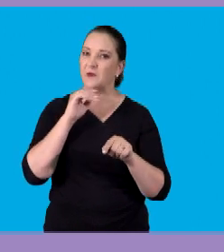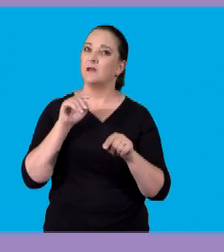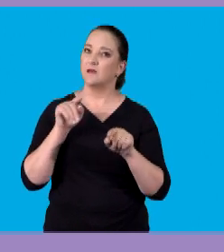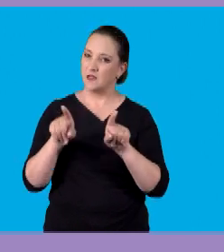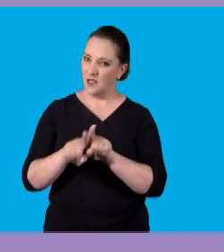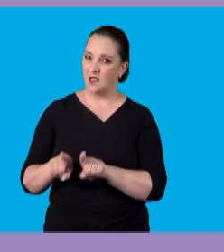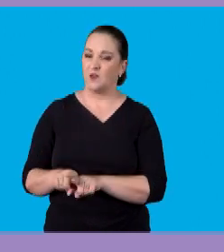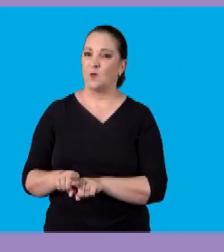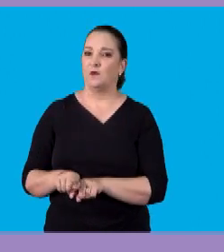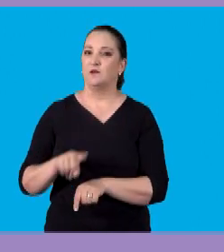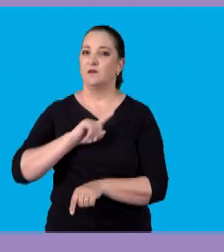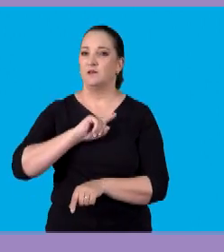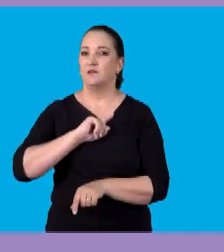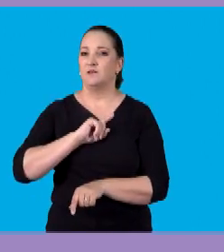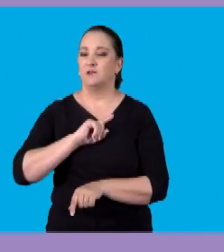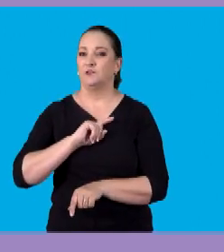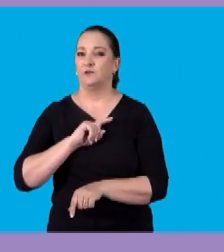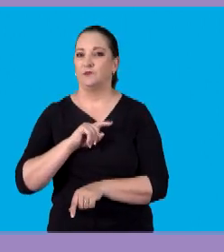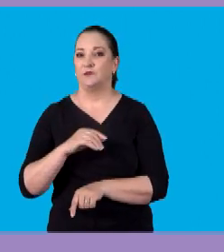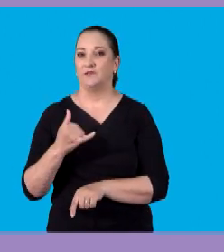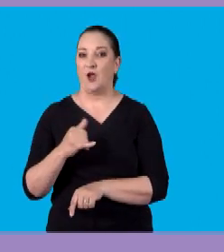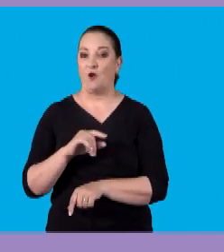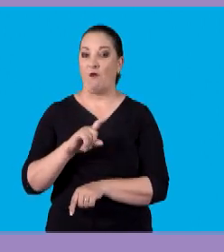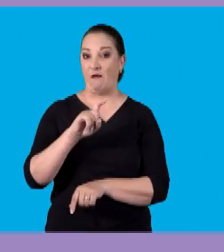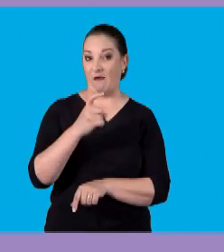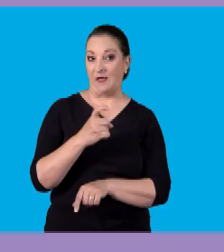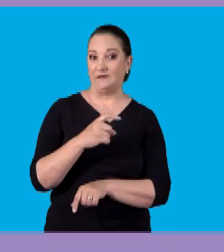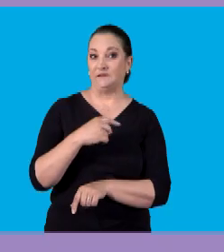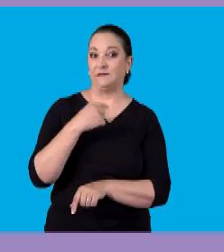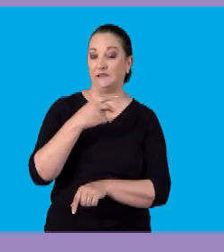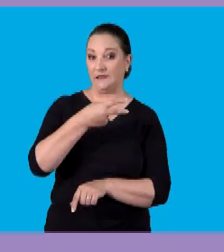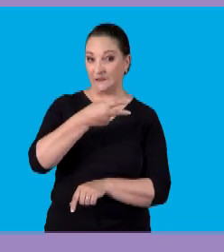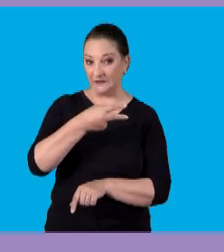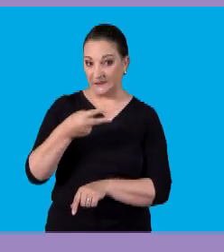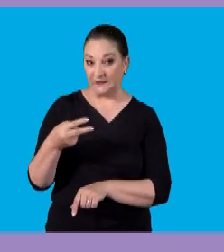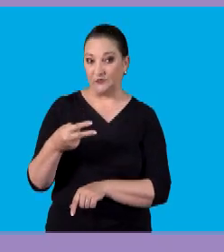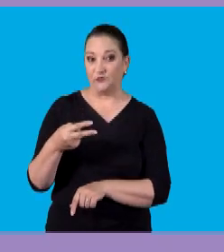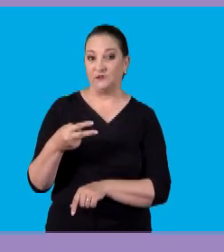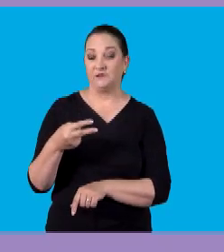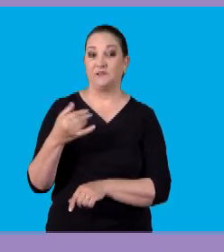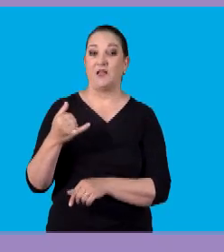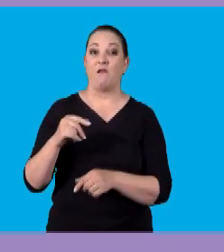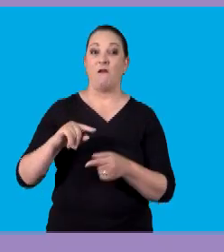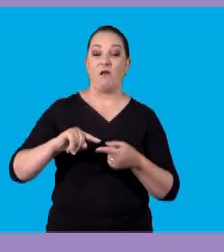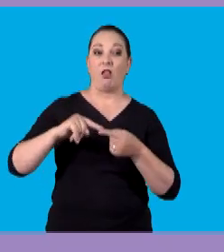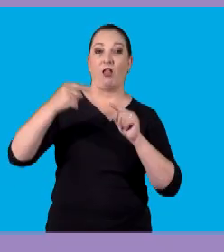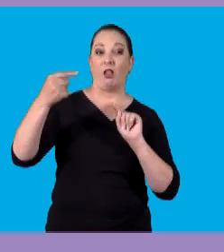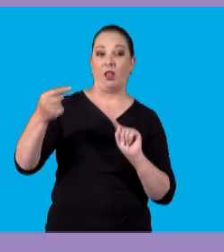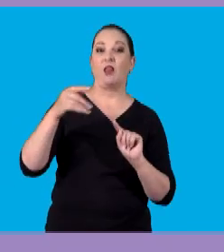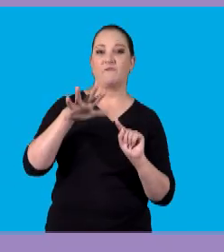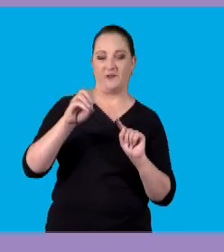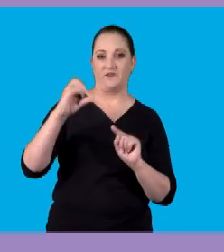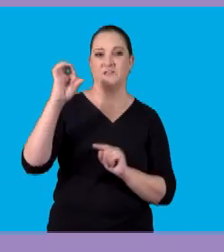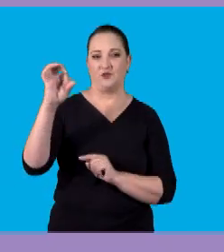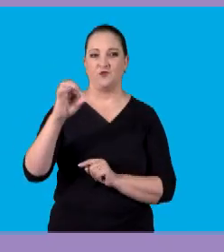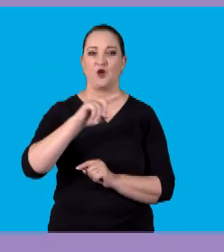That means that x is equals to 50 degrees, and we can say there that it's because of the alternate